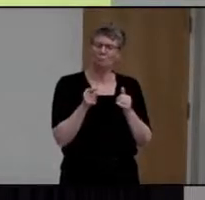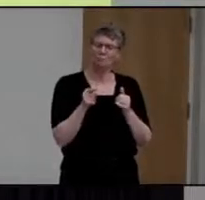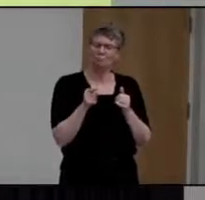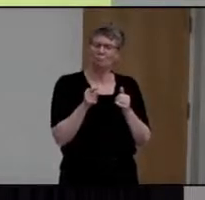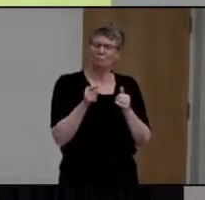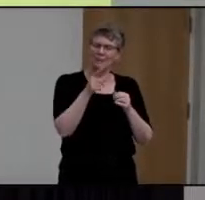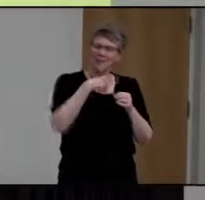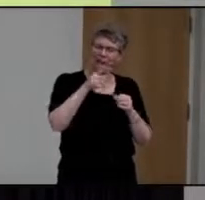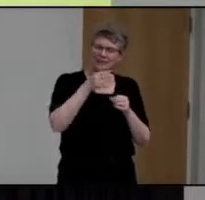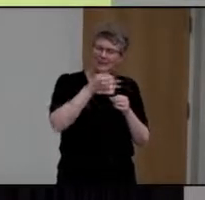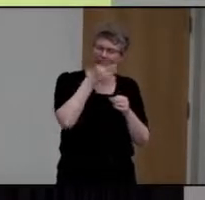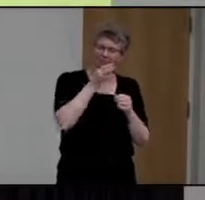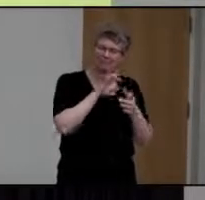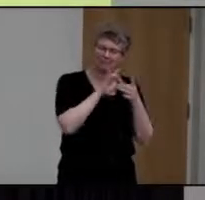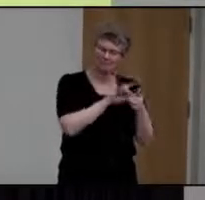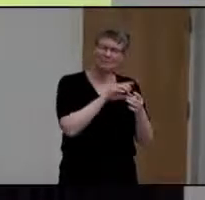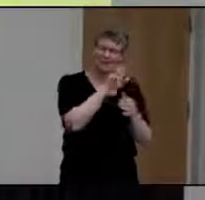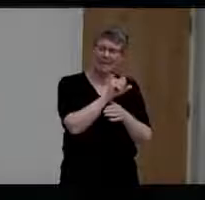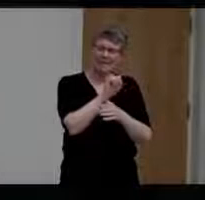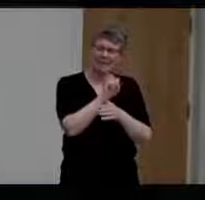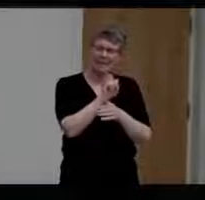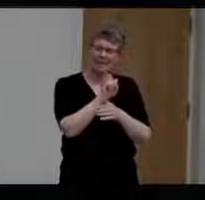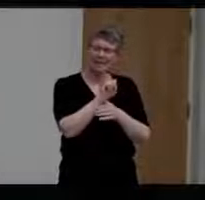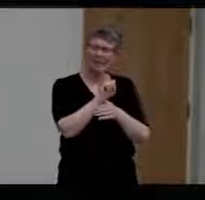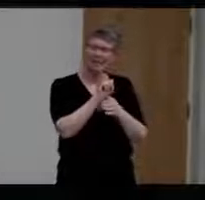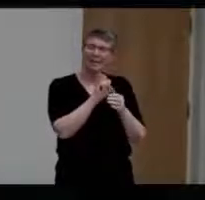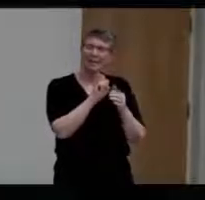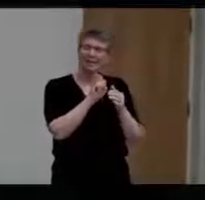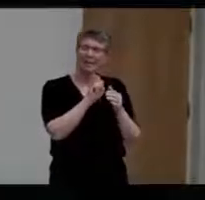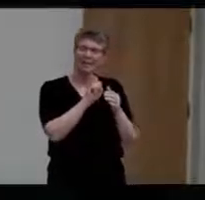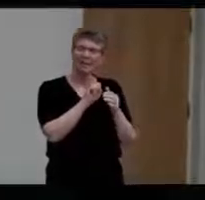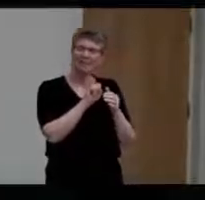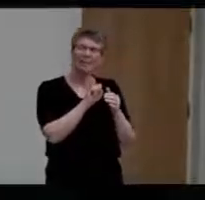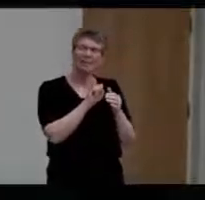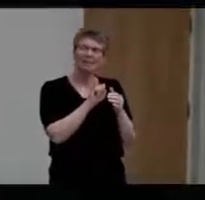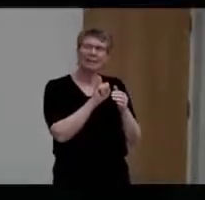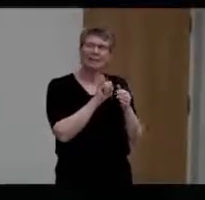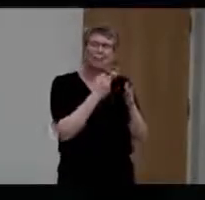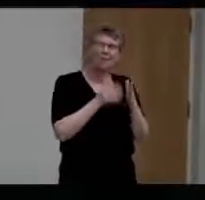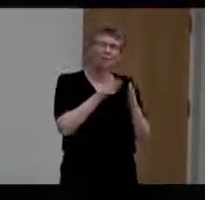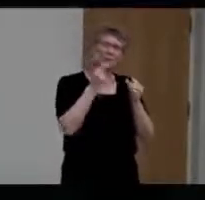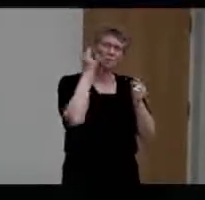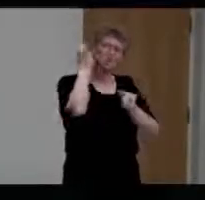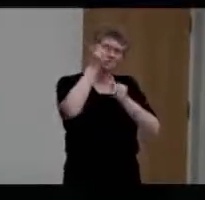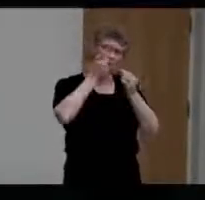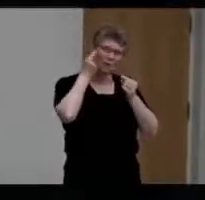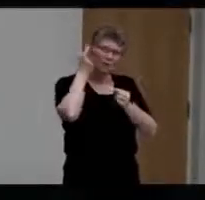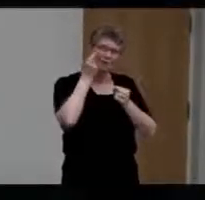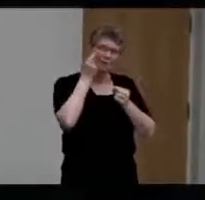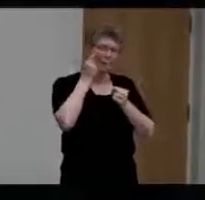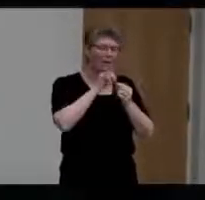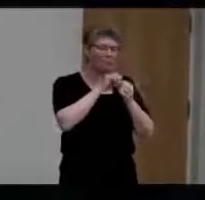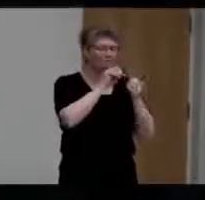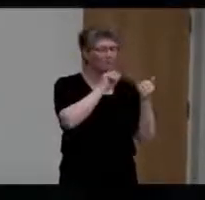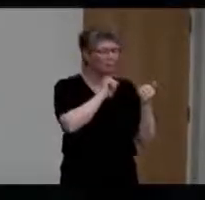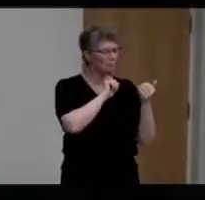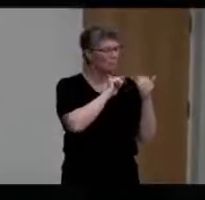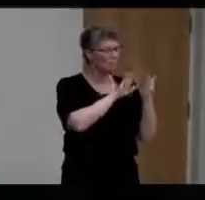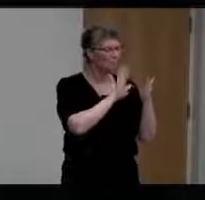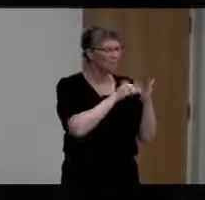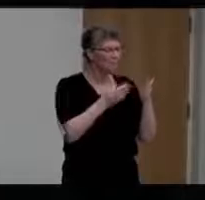AI, Eleni, would we be surprised at the level of security or the non-disclosure, or how do you approach that stuff with